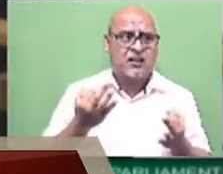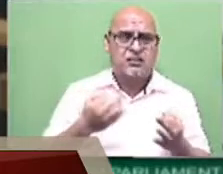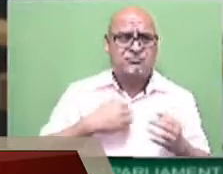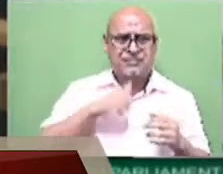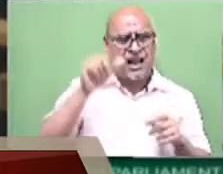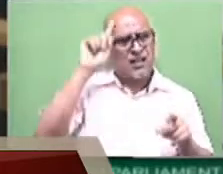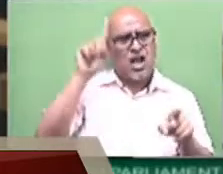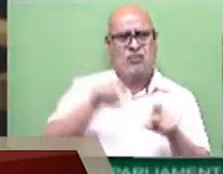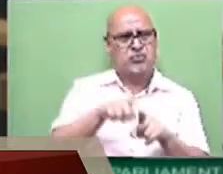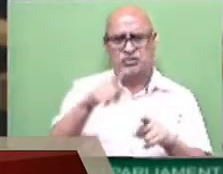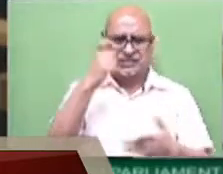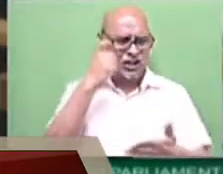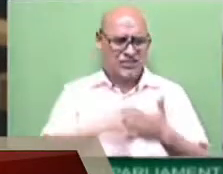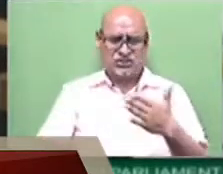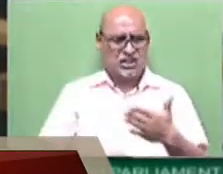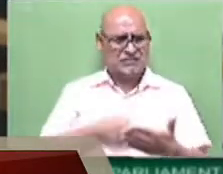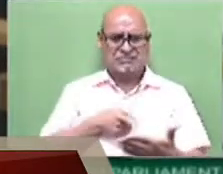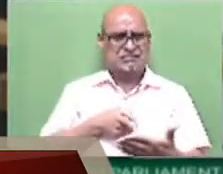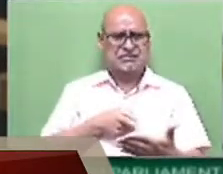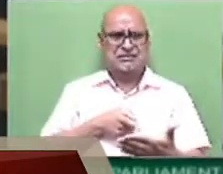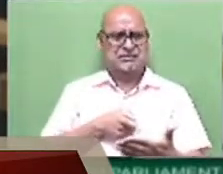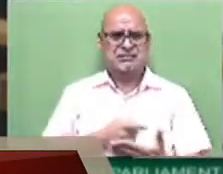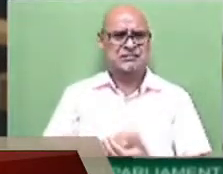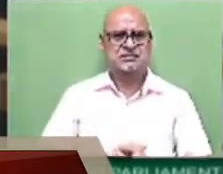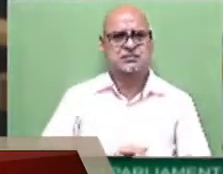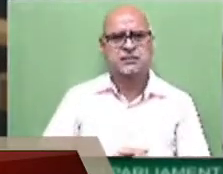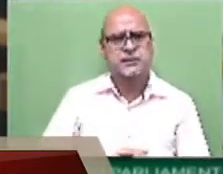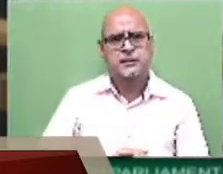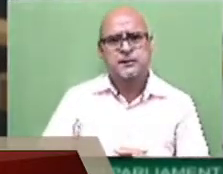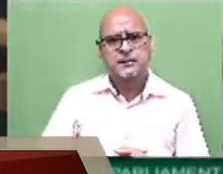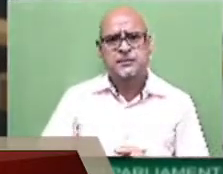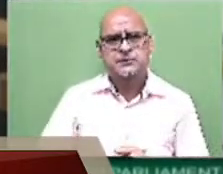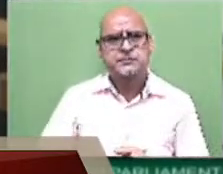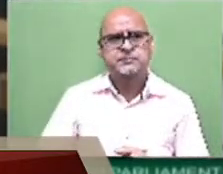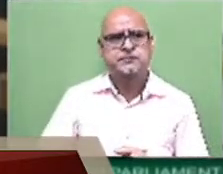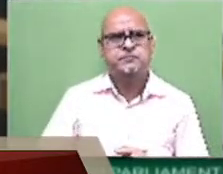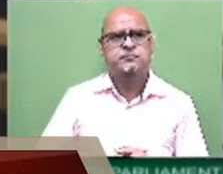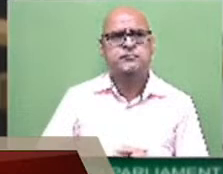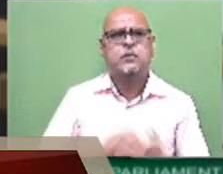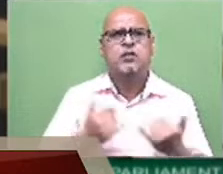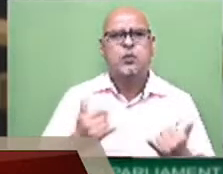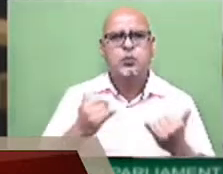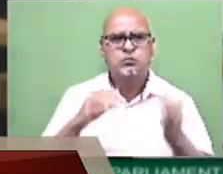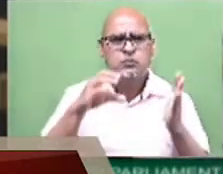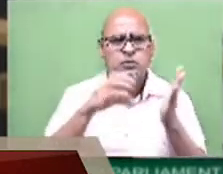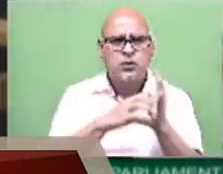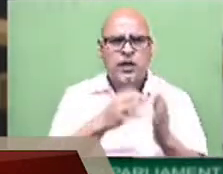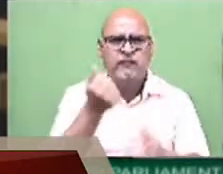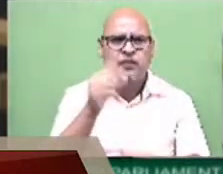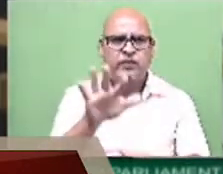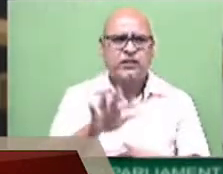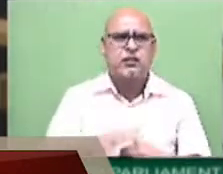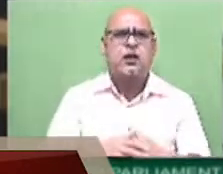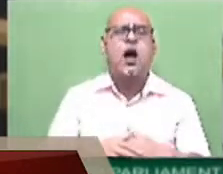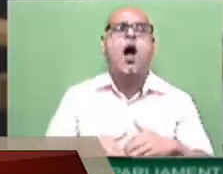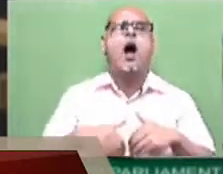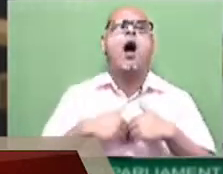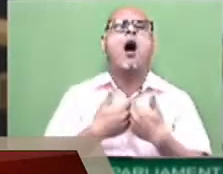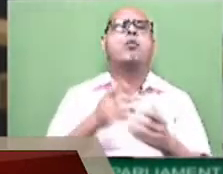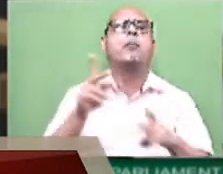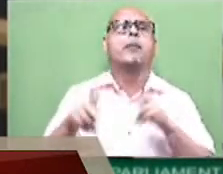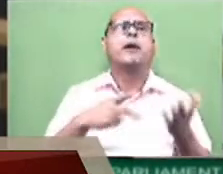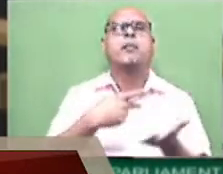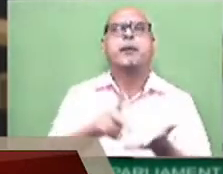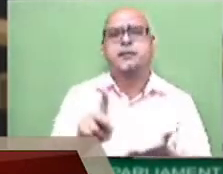issue with respect to the payment of the fine. So you challenge the fact that you paid the